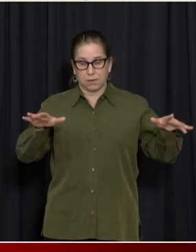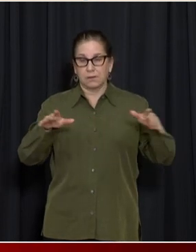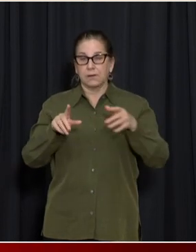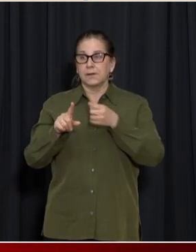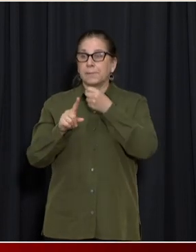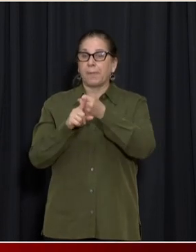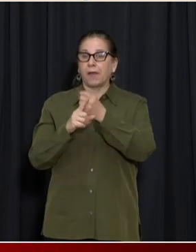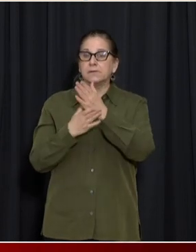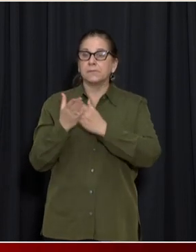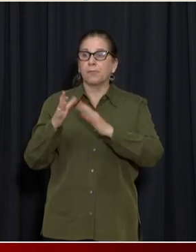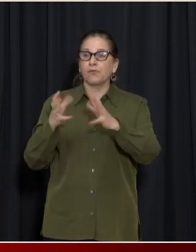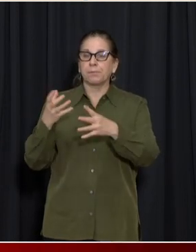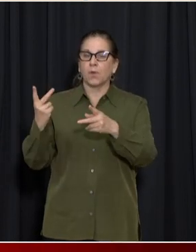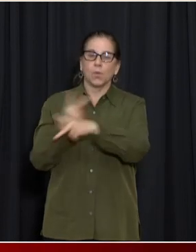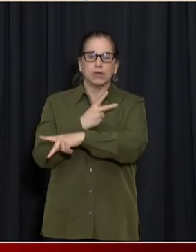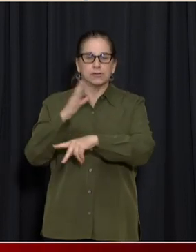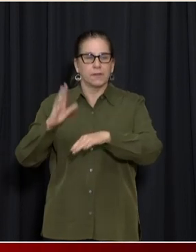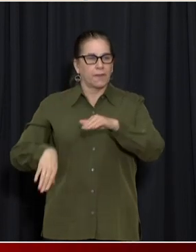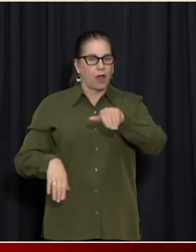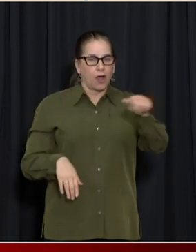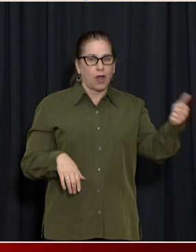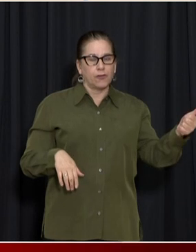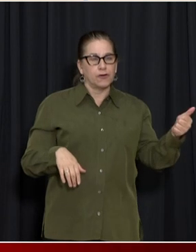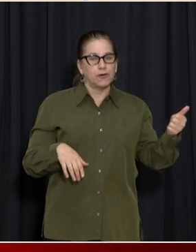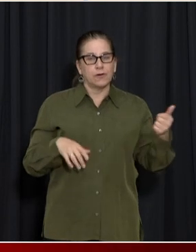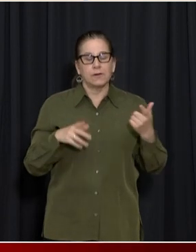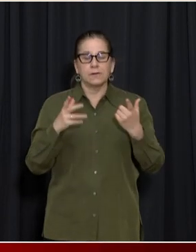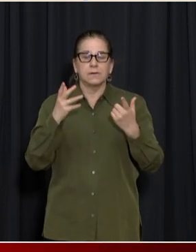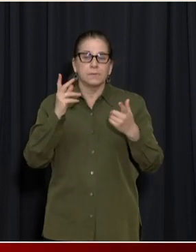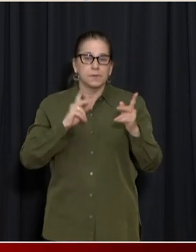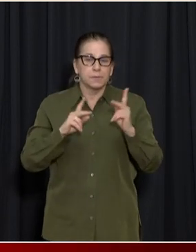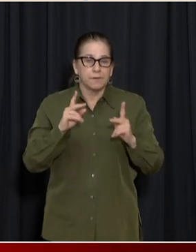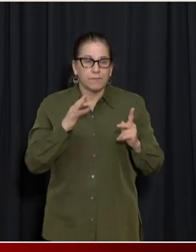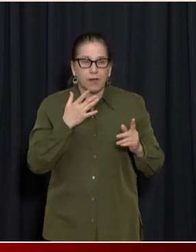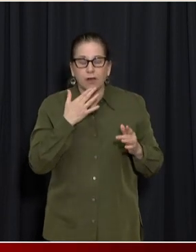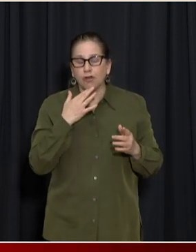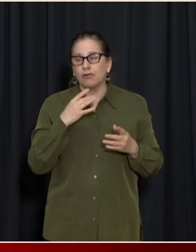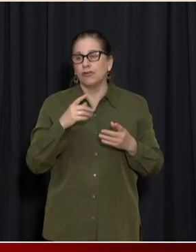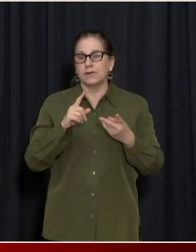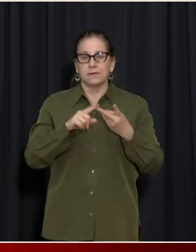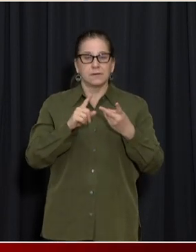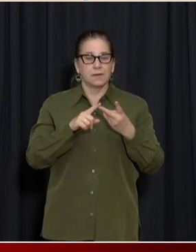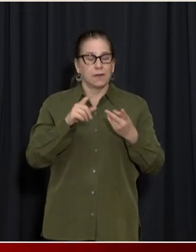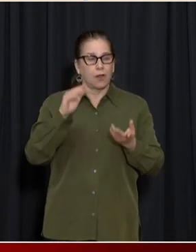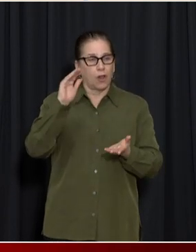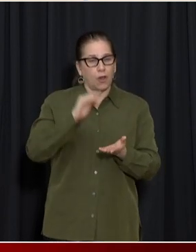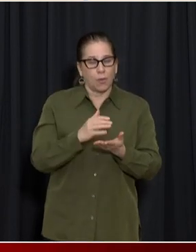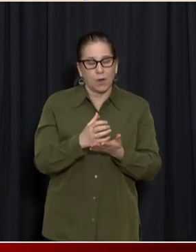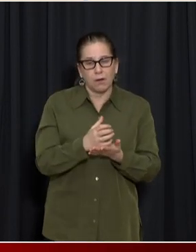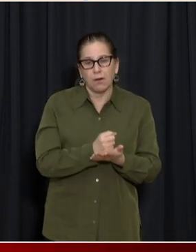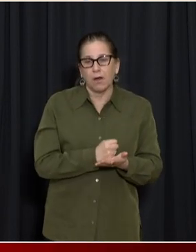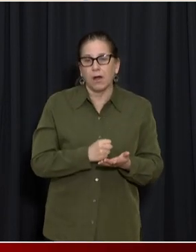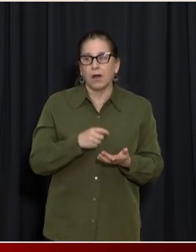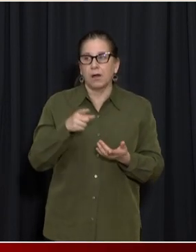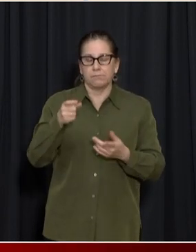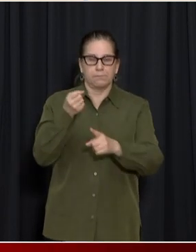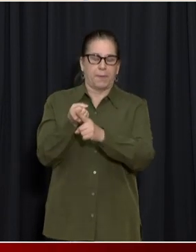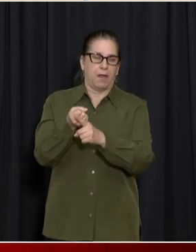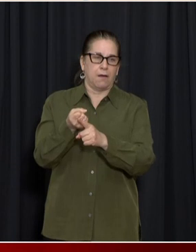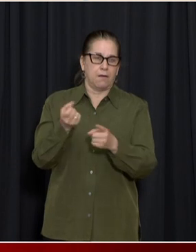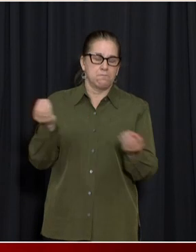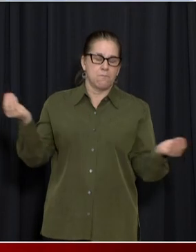of color and low-income communities disproportionately. The disease has only